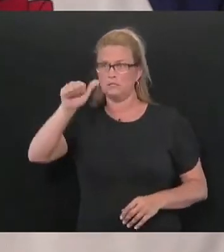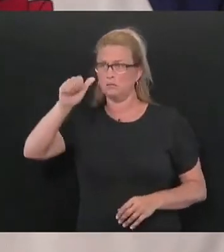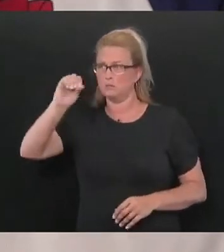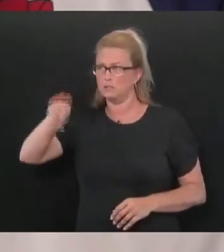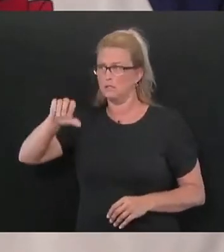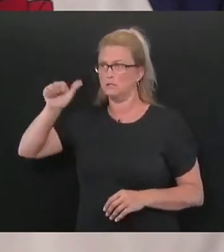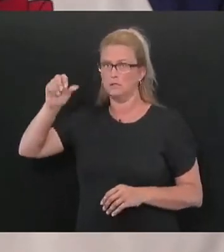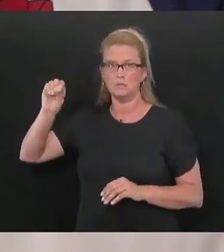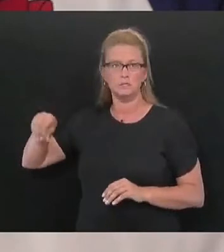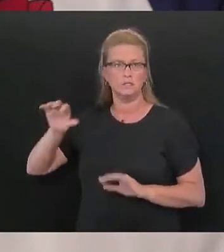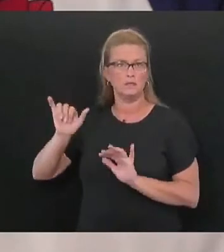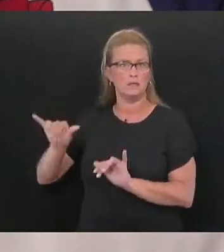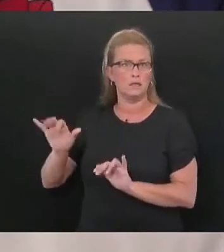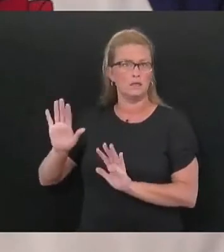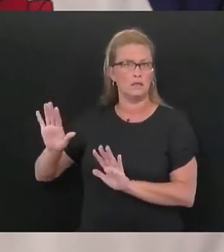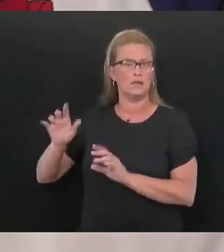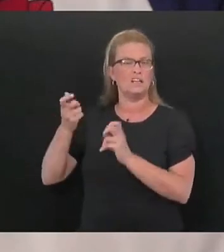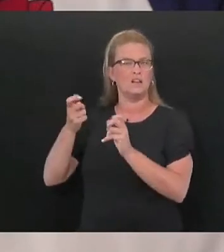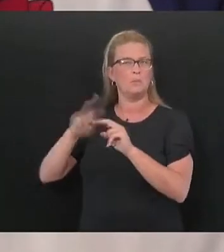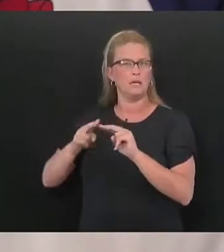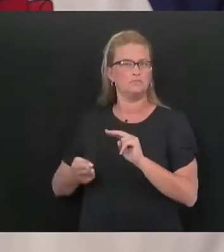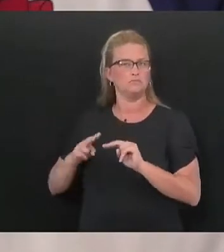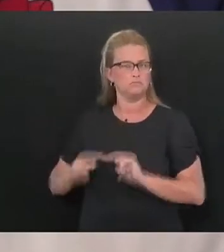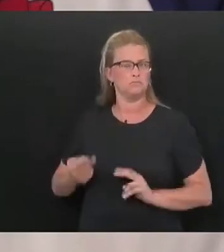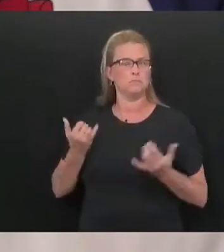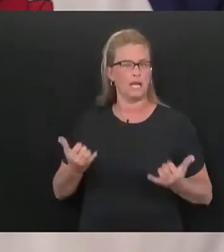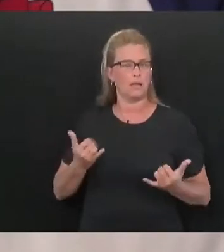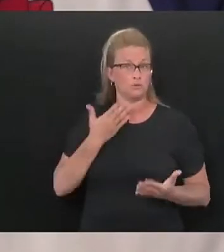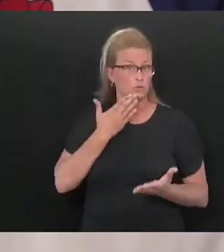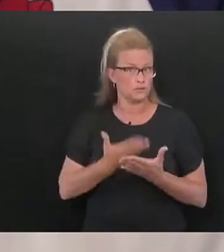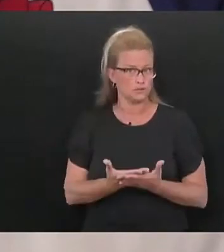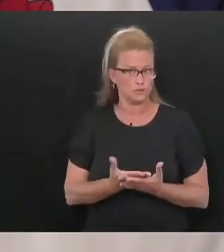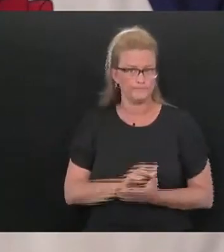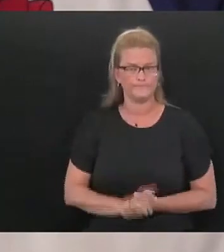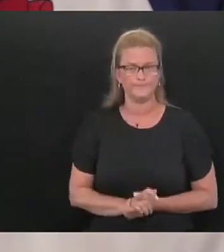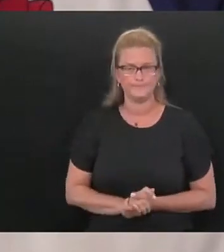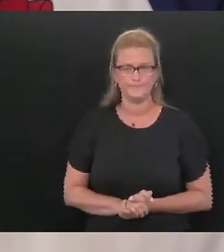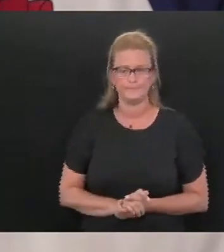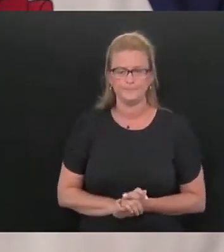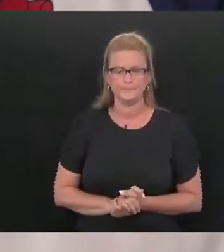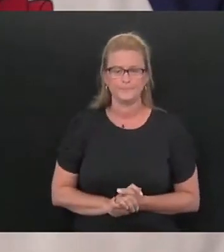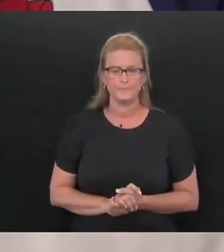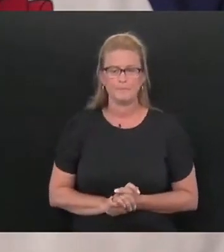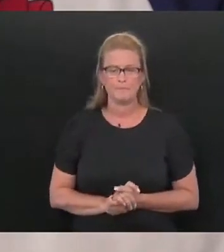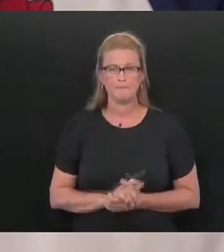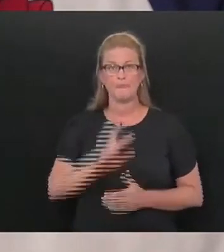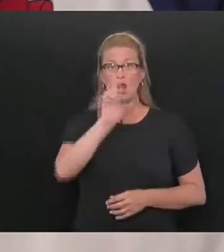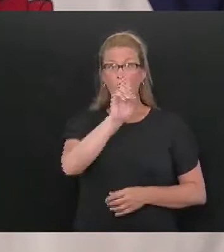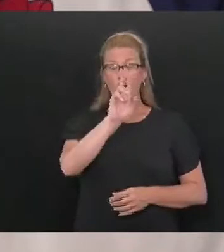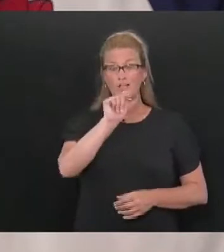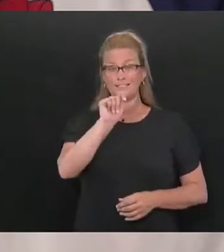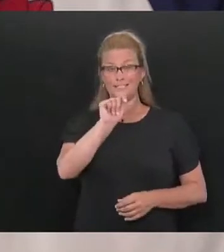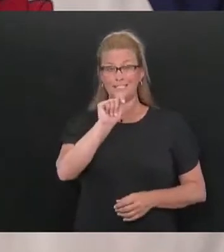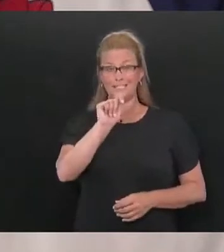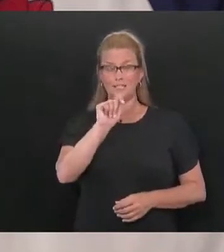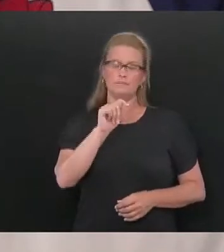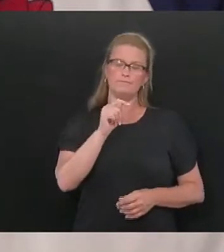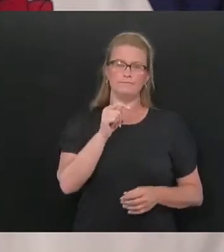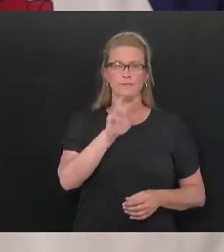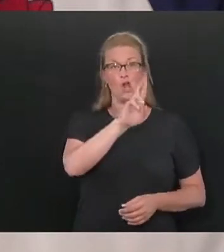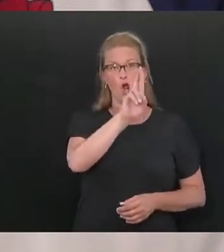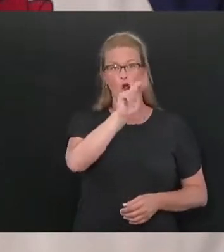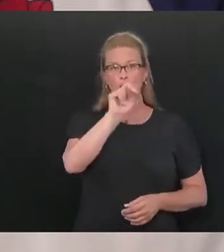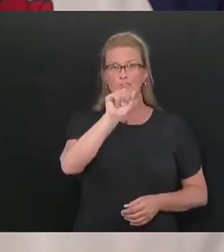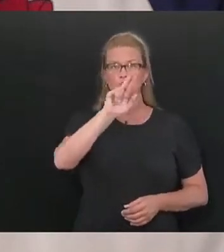10%, and they've even backed down one. So that's good. Our RT, or